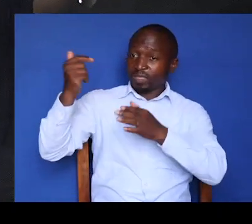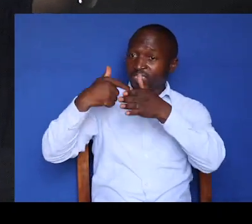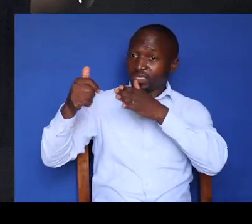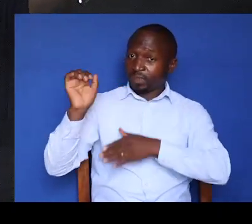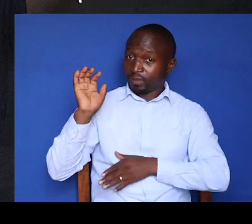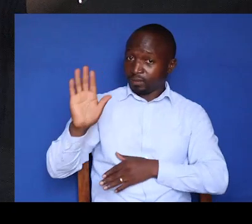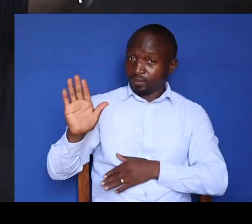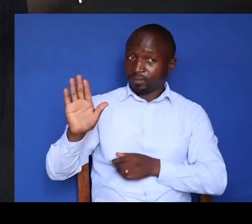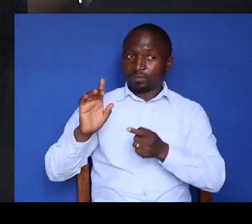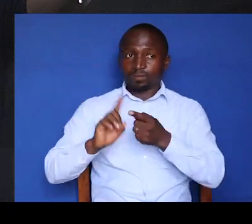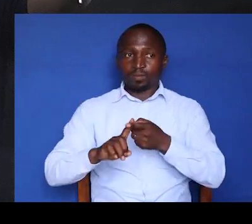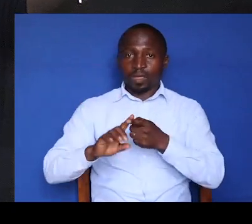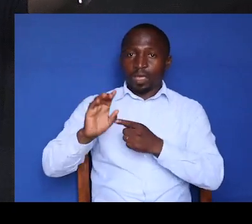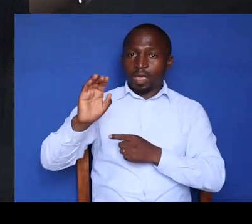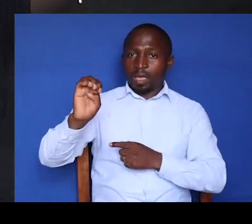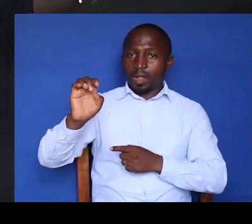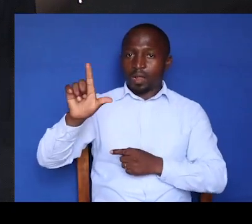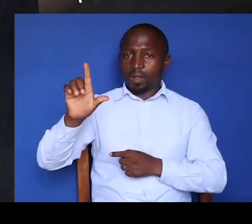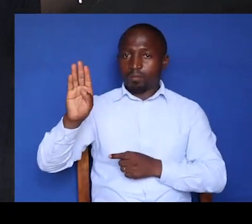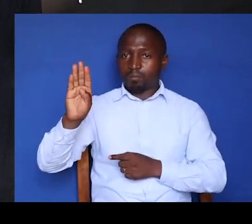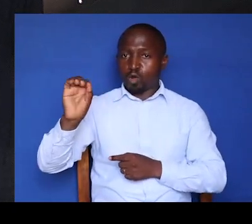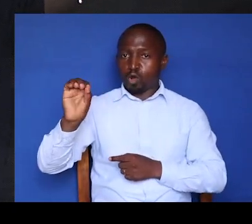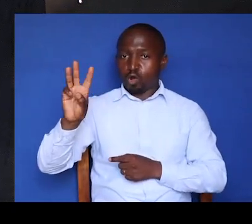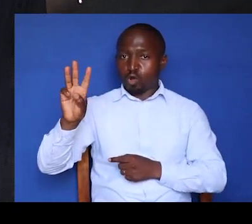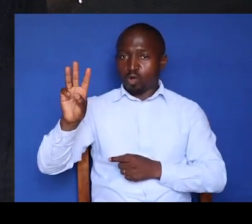we used to call it as the elbow point.